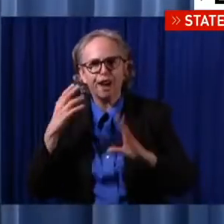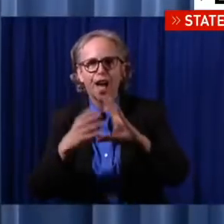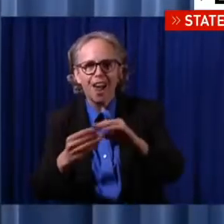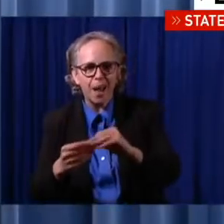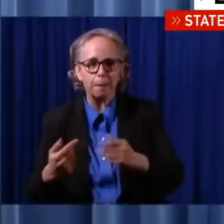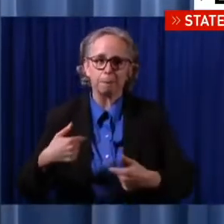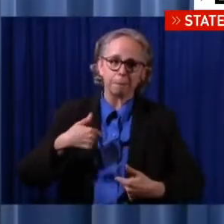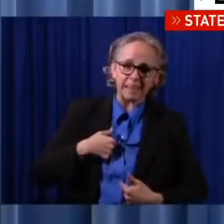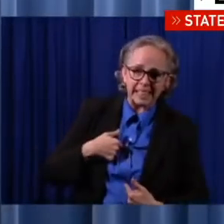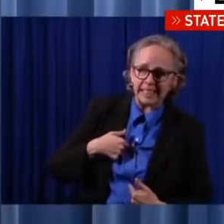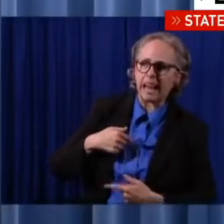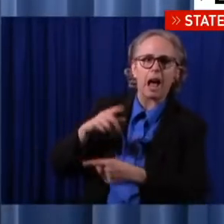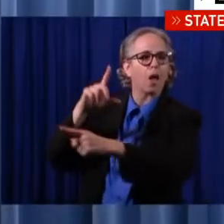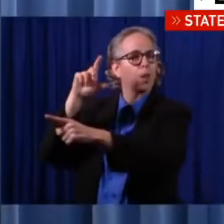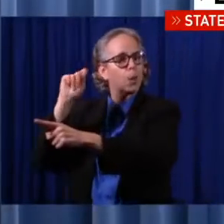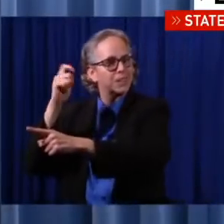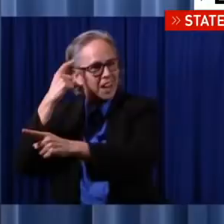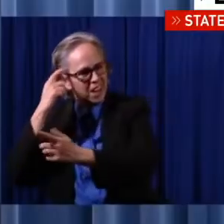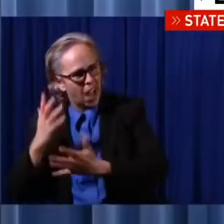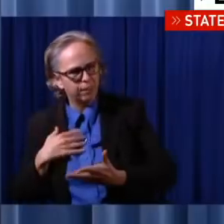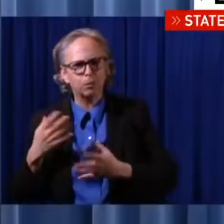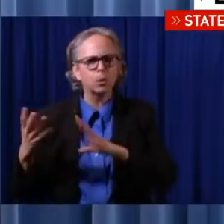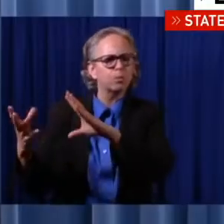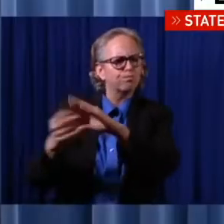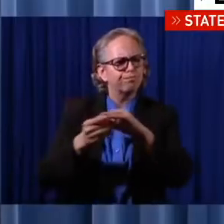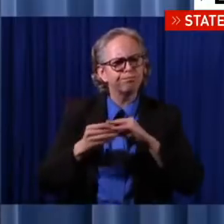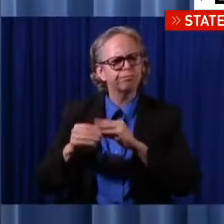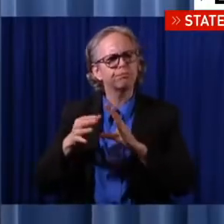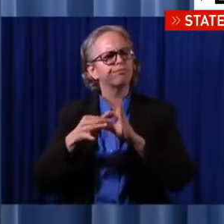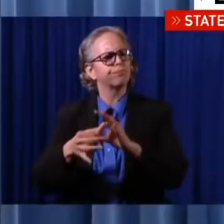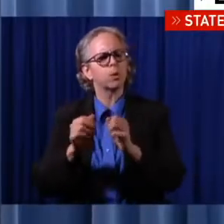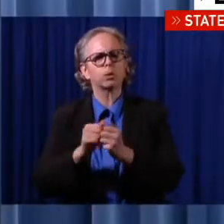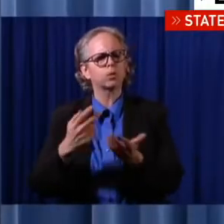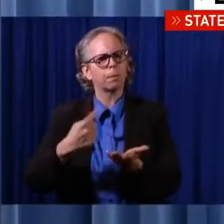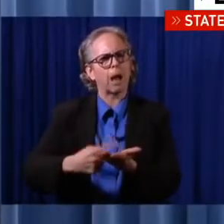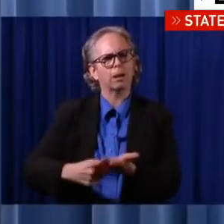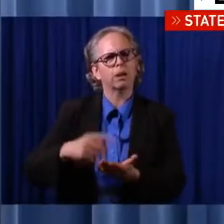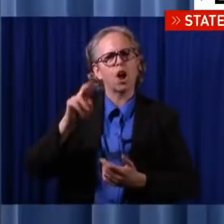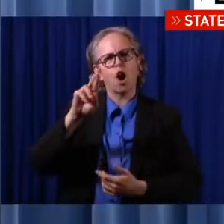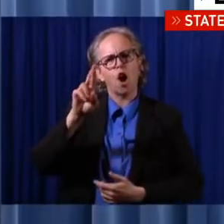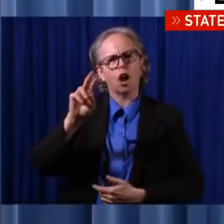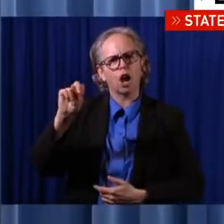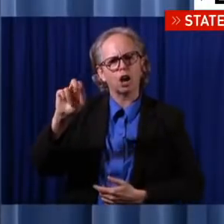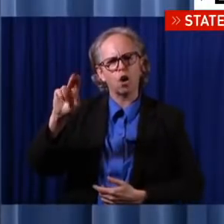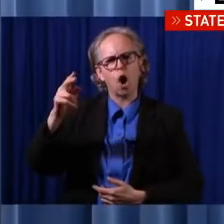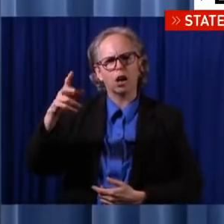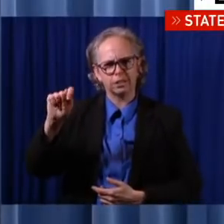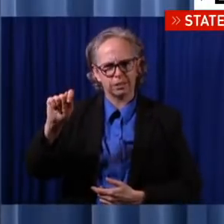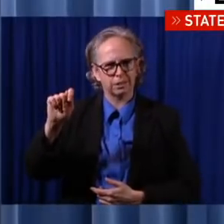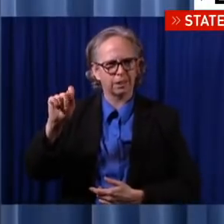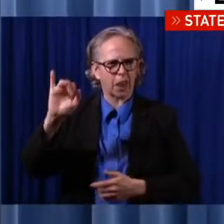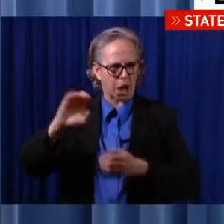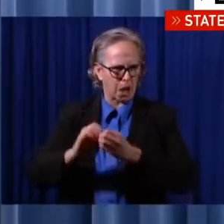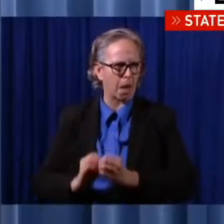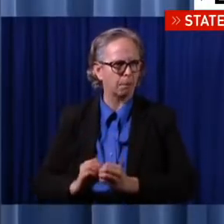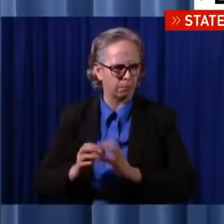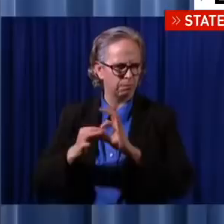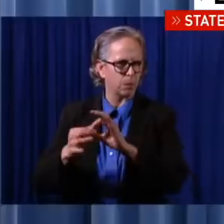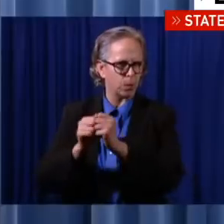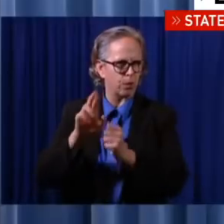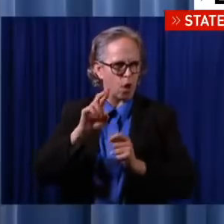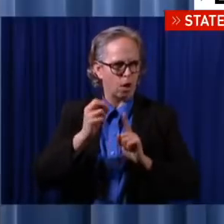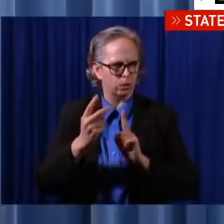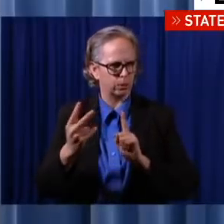about what's called an R0 data. We've talked about how